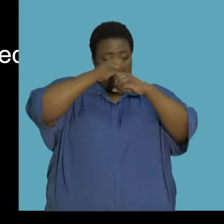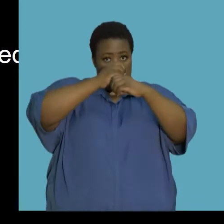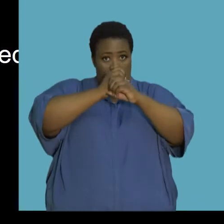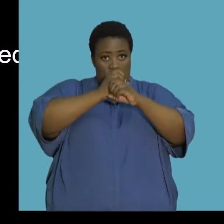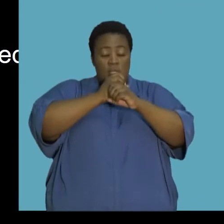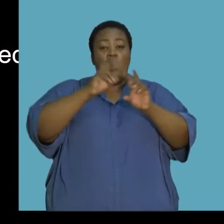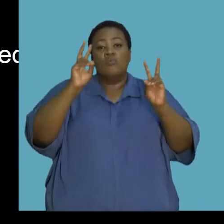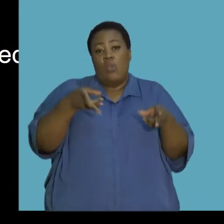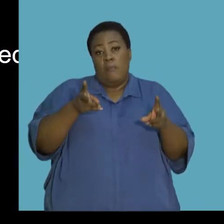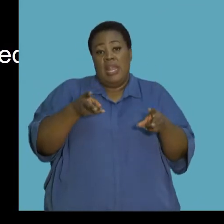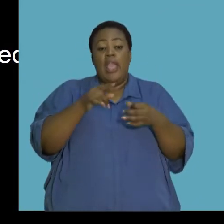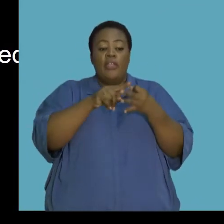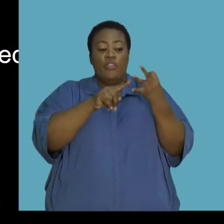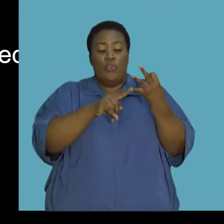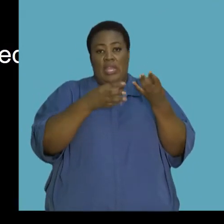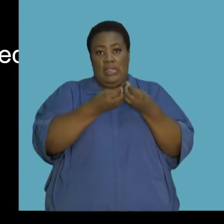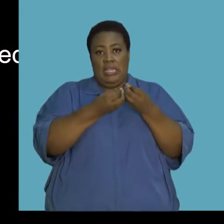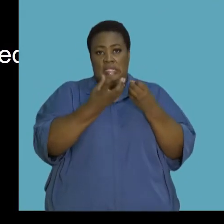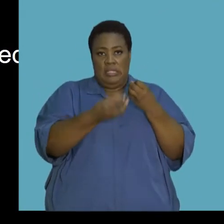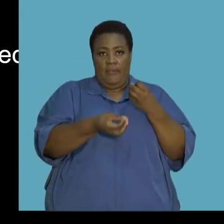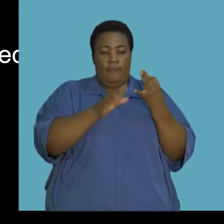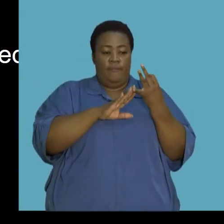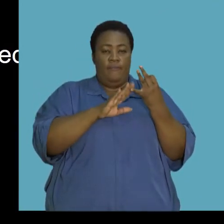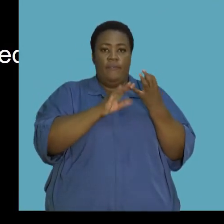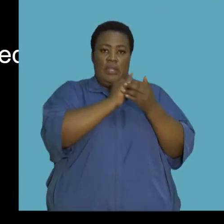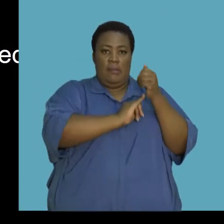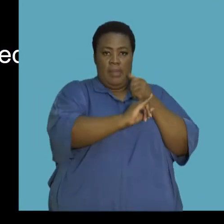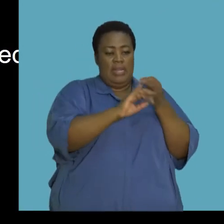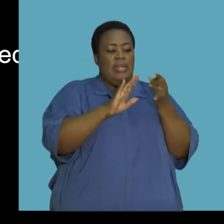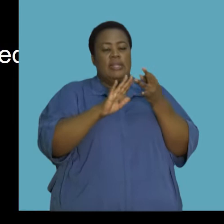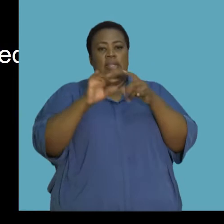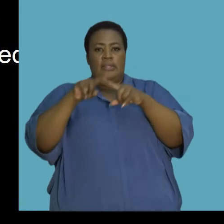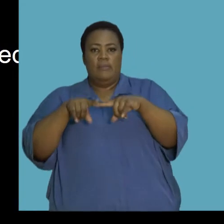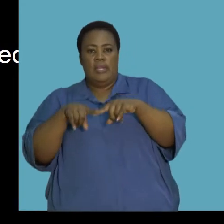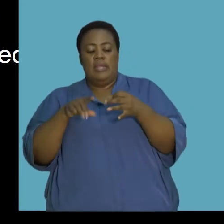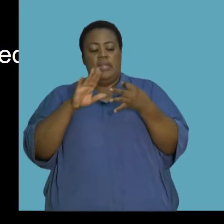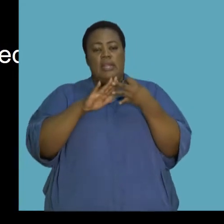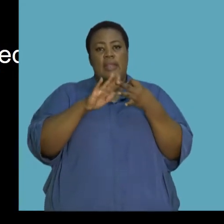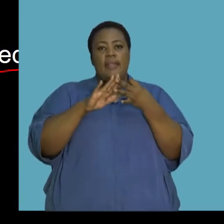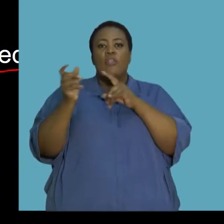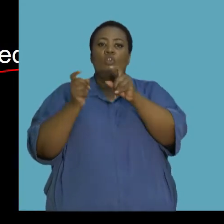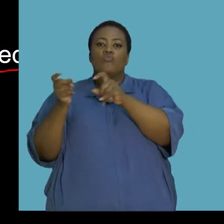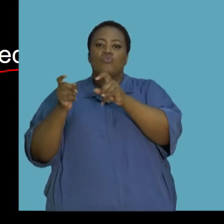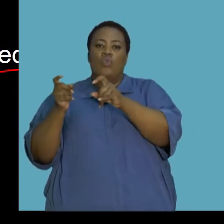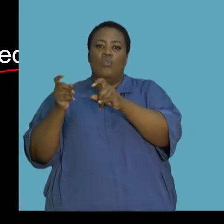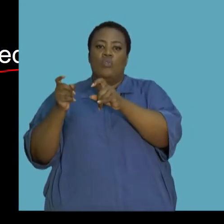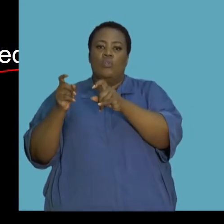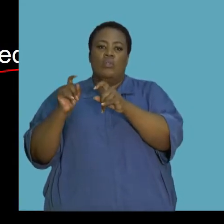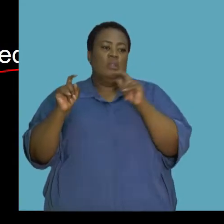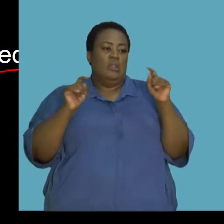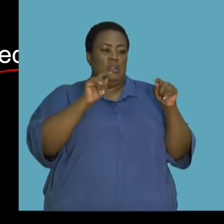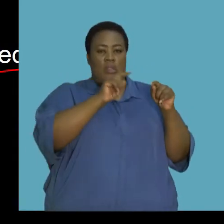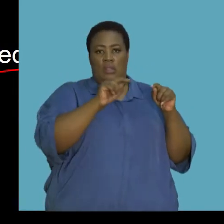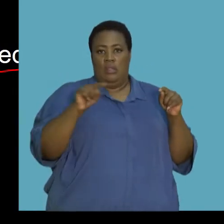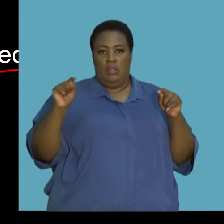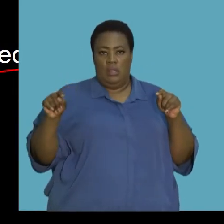of variables. As I mentioned, the independent, the dependent, and the control variables. And so we're going to